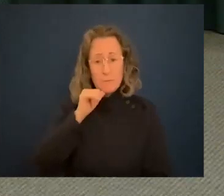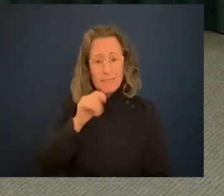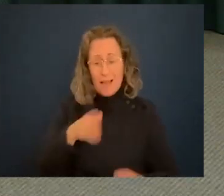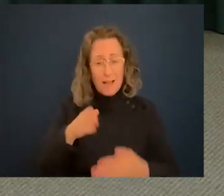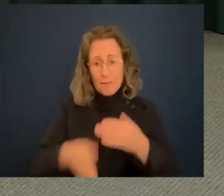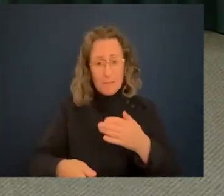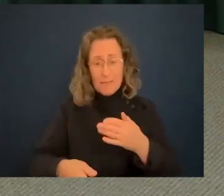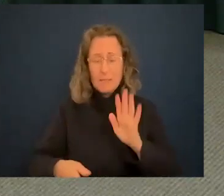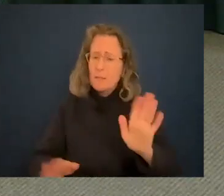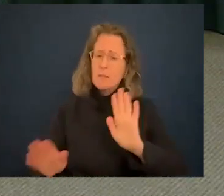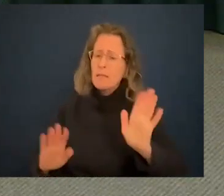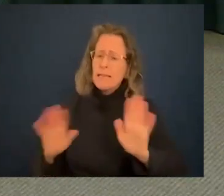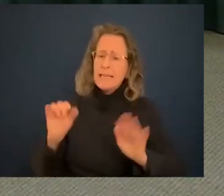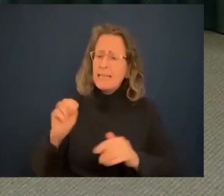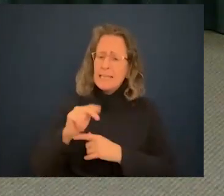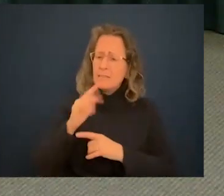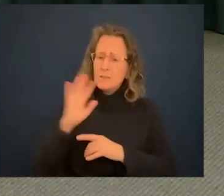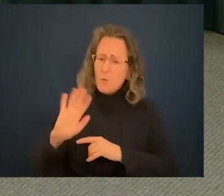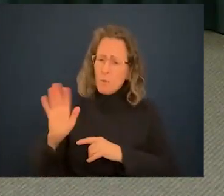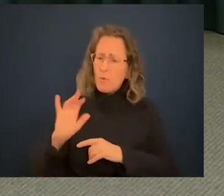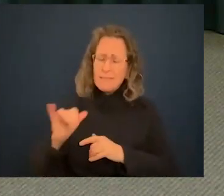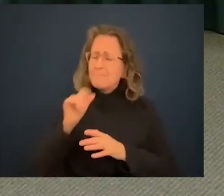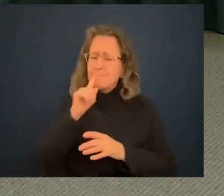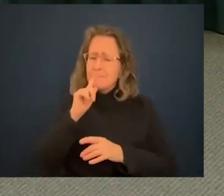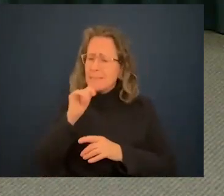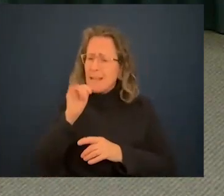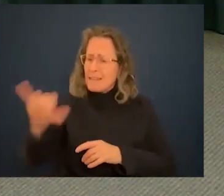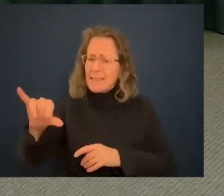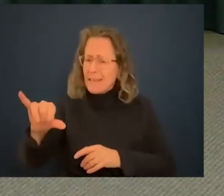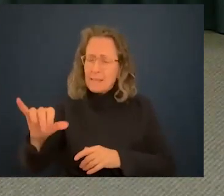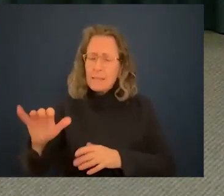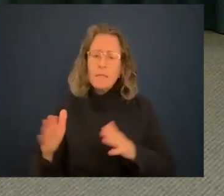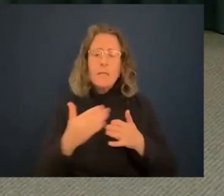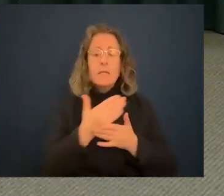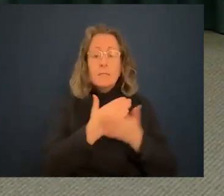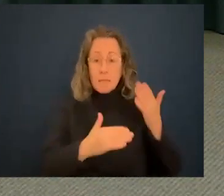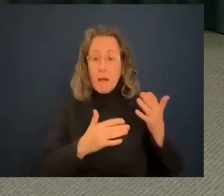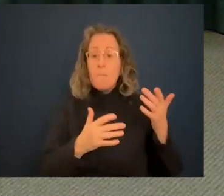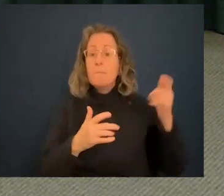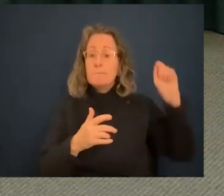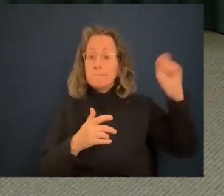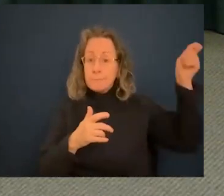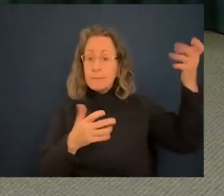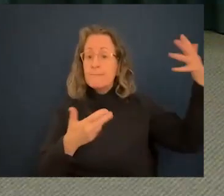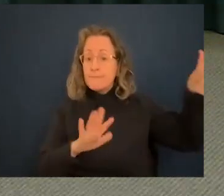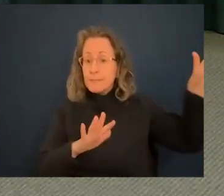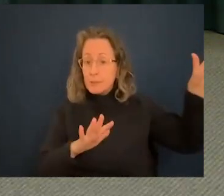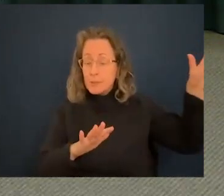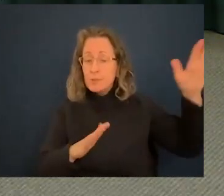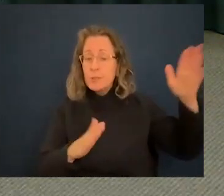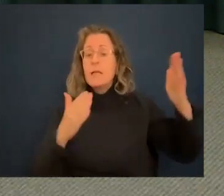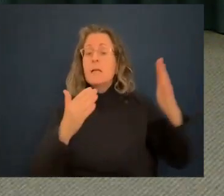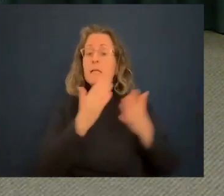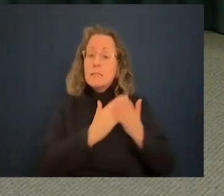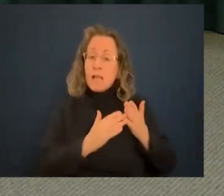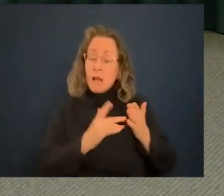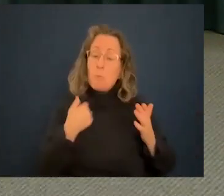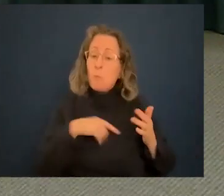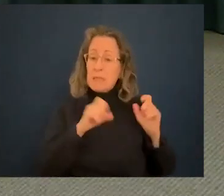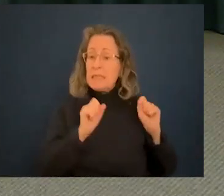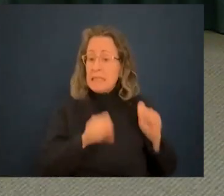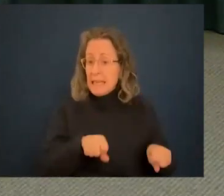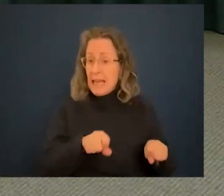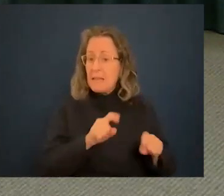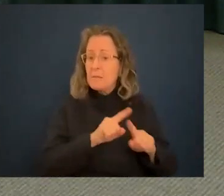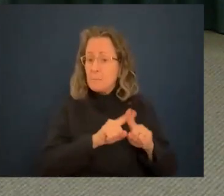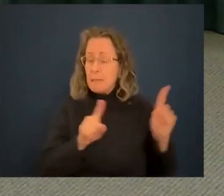it's not complete it was more that basically there were some things that were like labeled done there were some things that were labeled we can do this sure just I